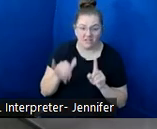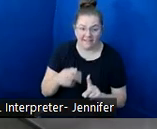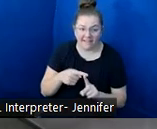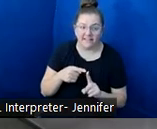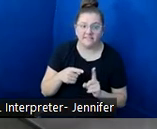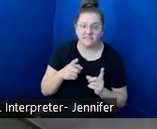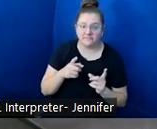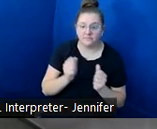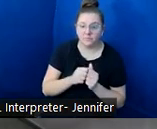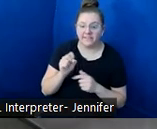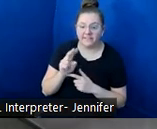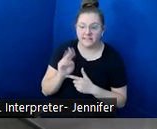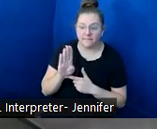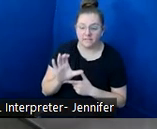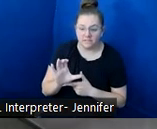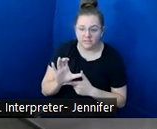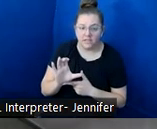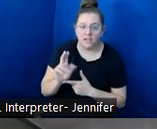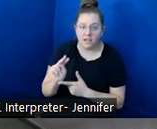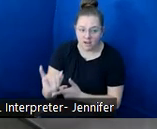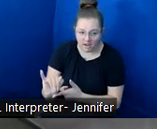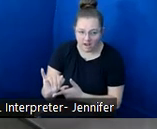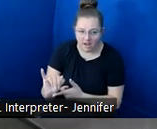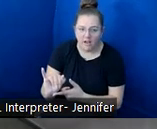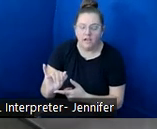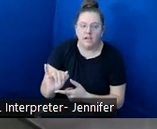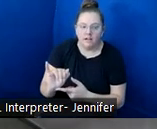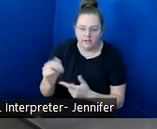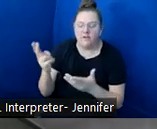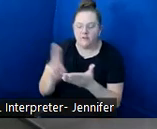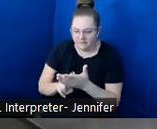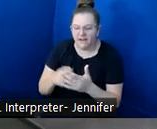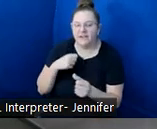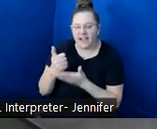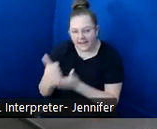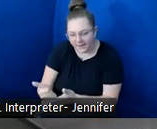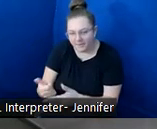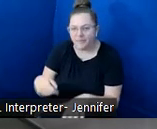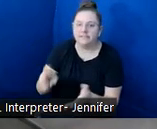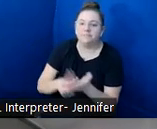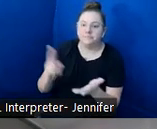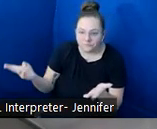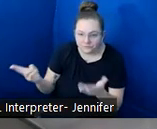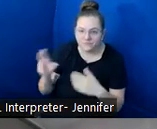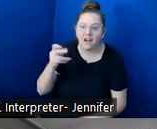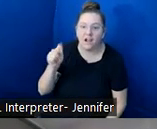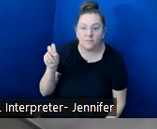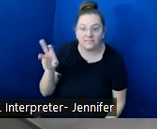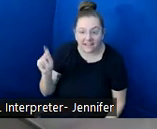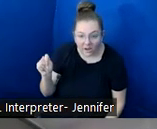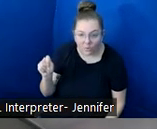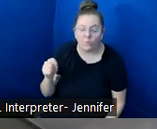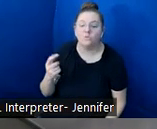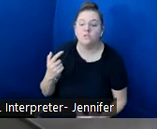with SNBC NI enrollment. We can help with that. Disenrollment and opt-out requests, so we can actually help